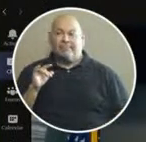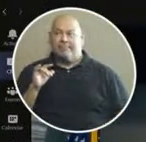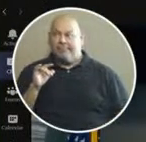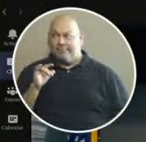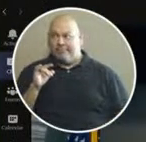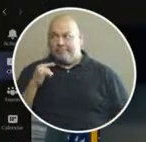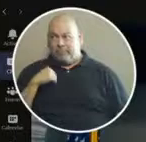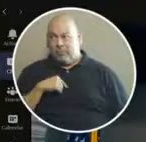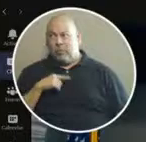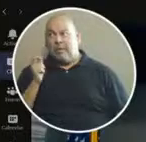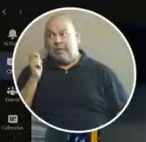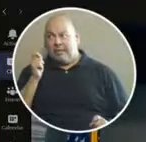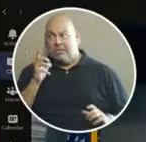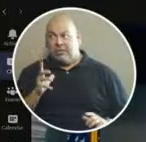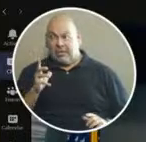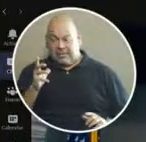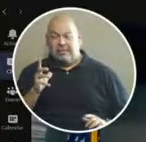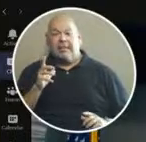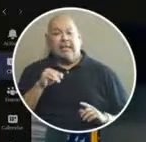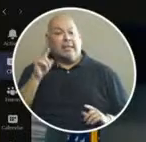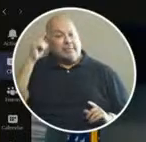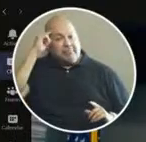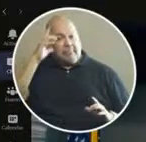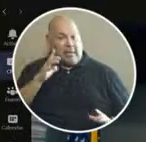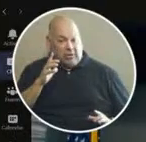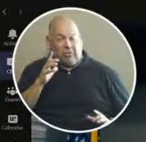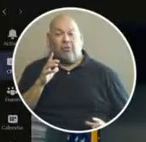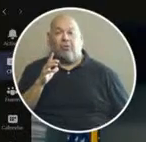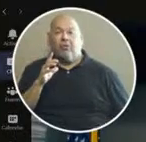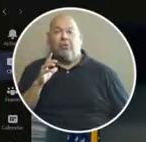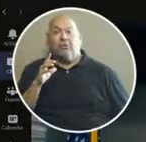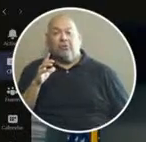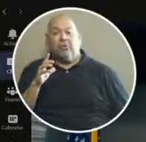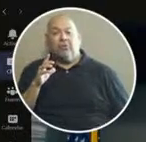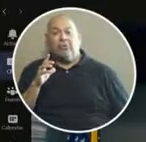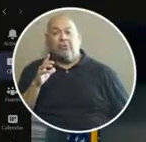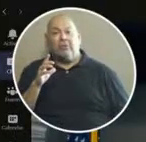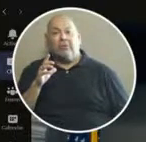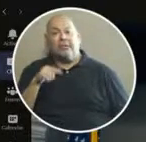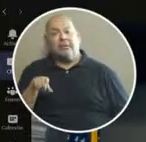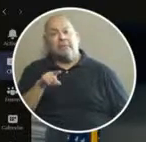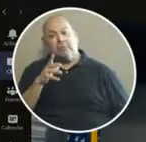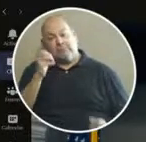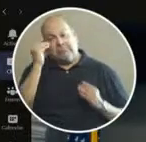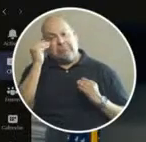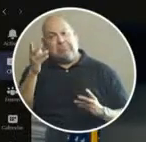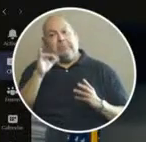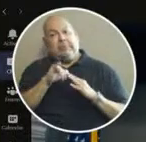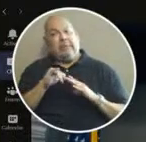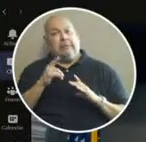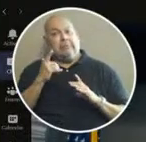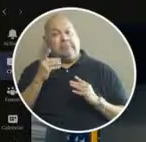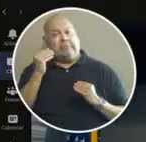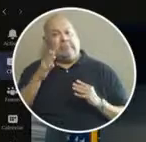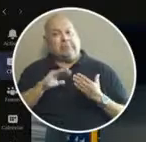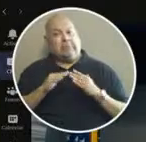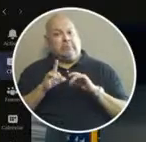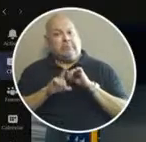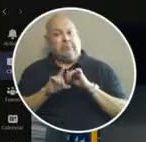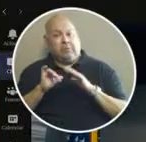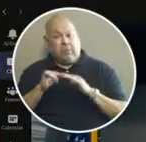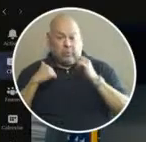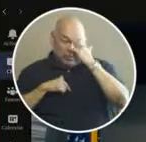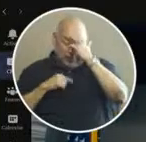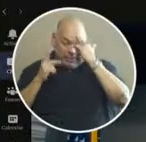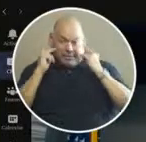juez Samaniego, el alcalde Margo y su servidor. Queremos informarle a la comunidad que aunque continuamos